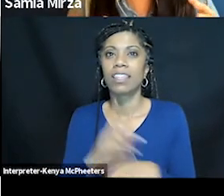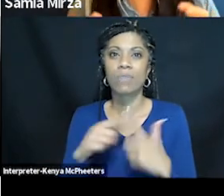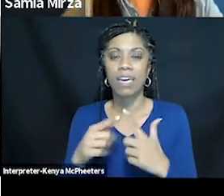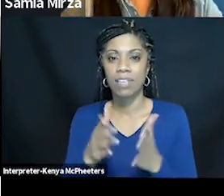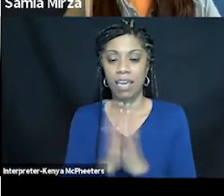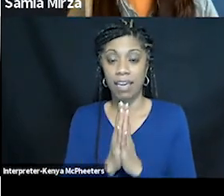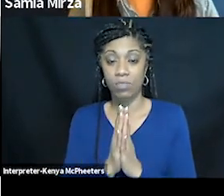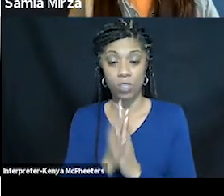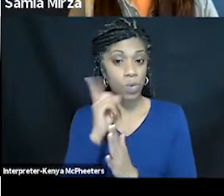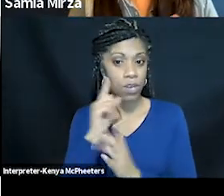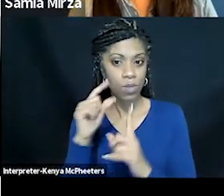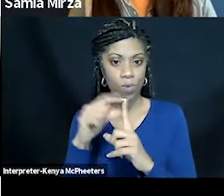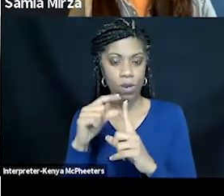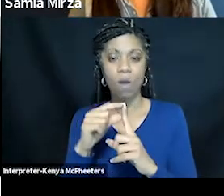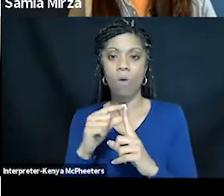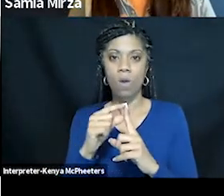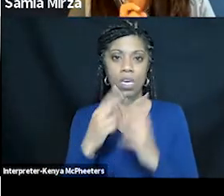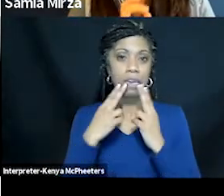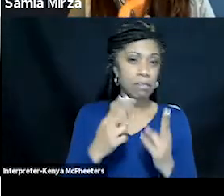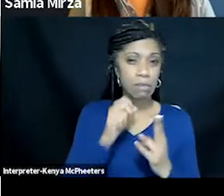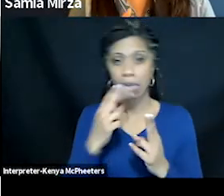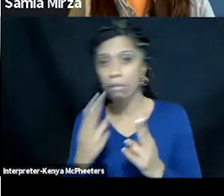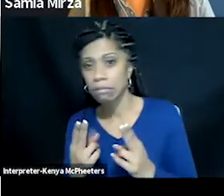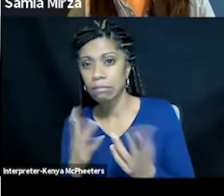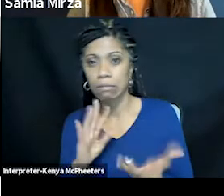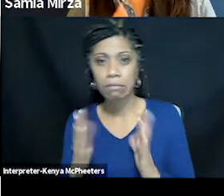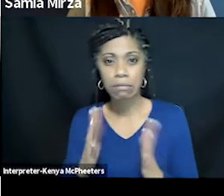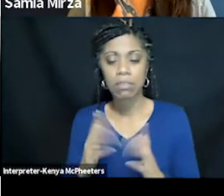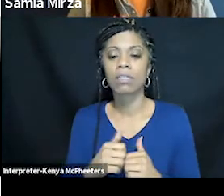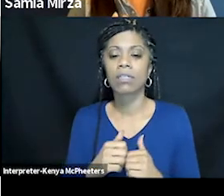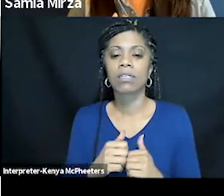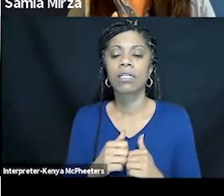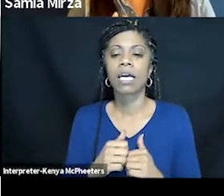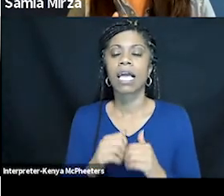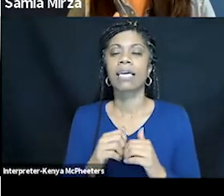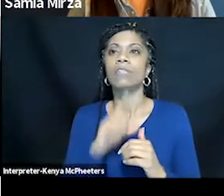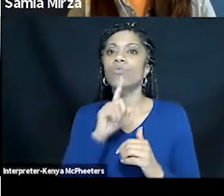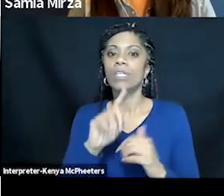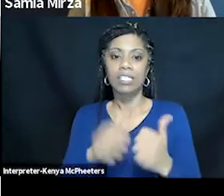model shifts are about breaking these associations and really challenging how we